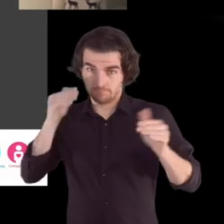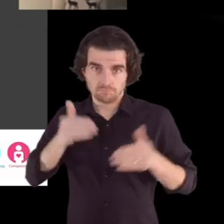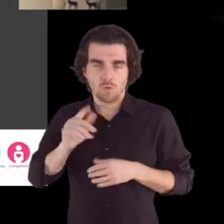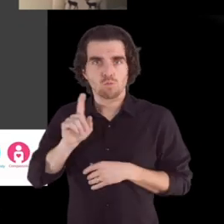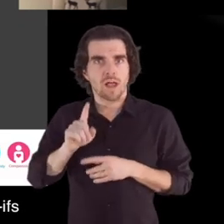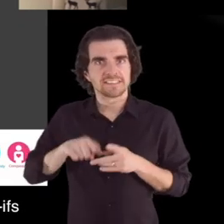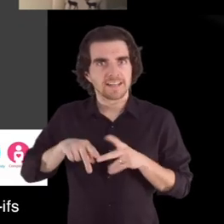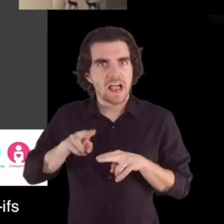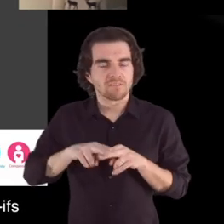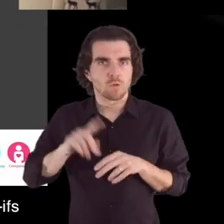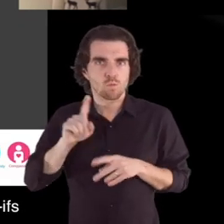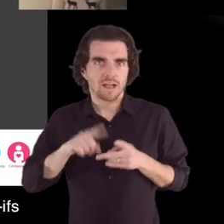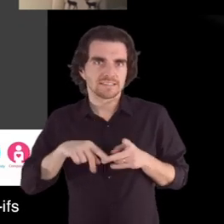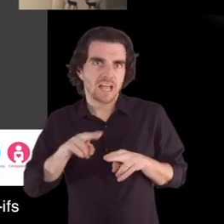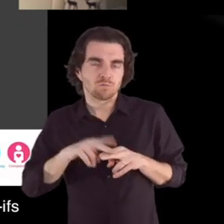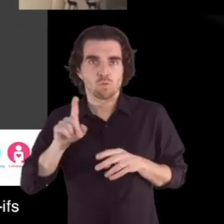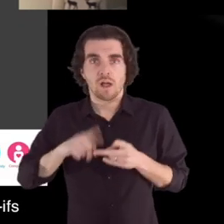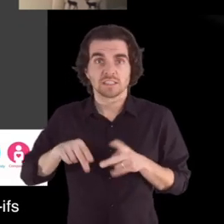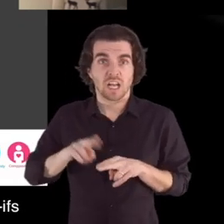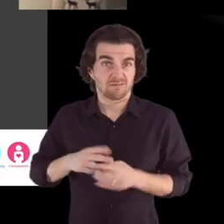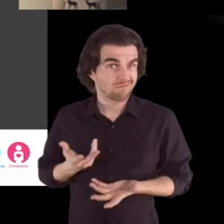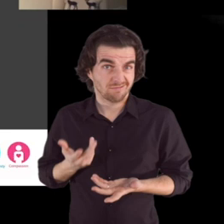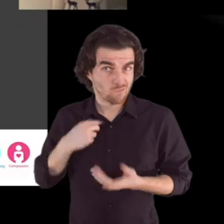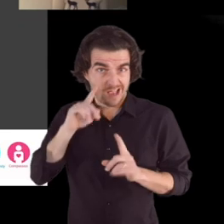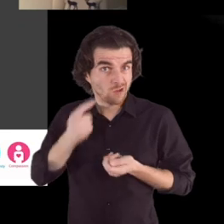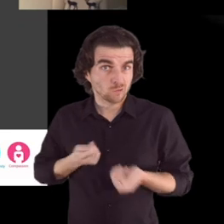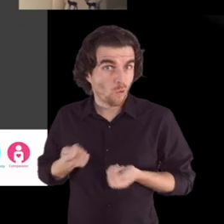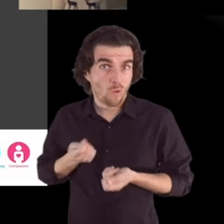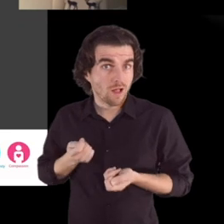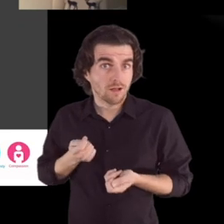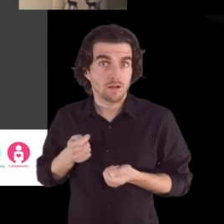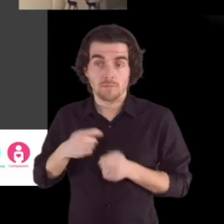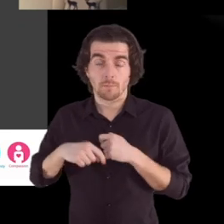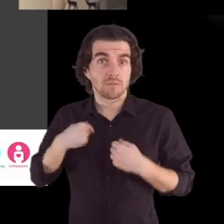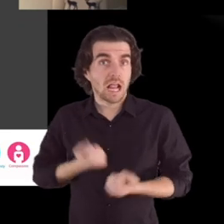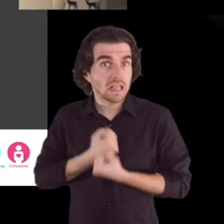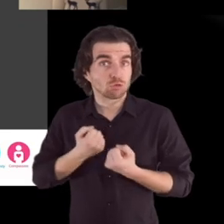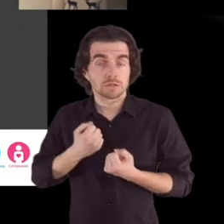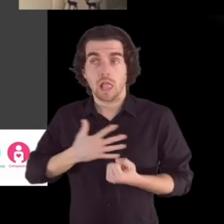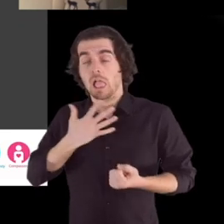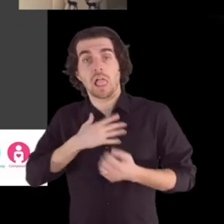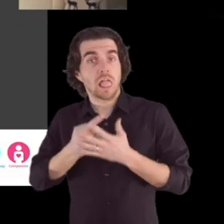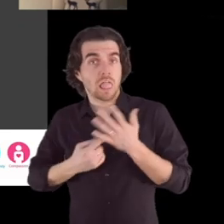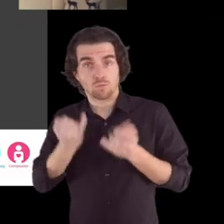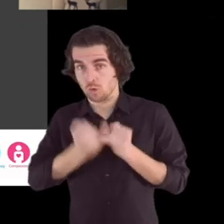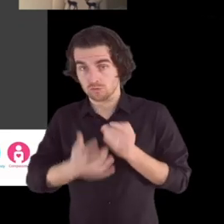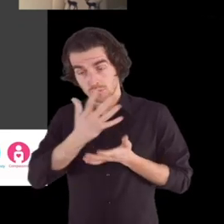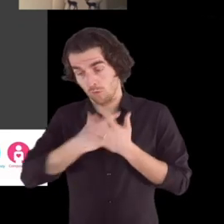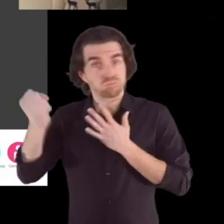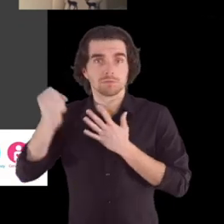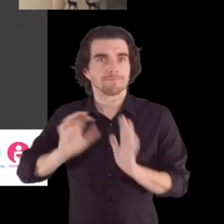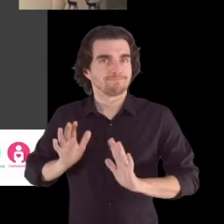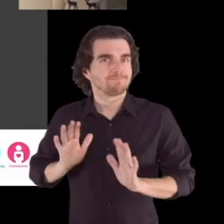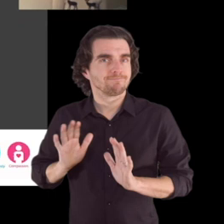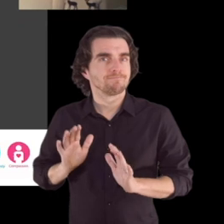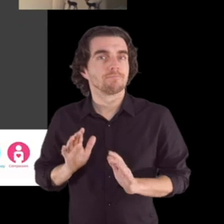cope. And when we focus on all those what ifs that ultimately we don't have very much control over, it takes all of our energy and attention away